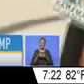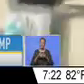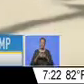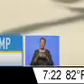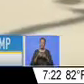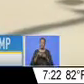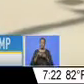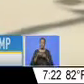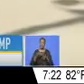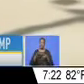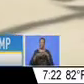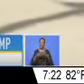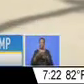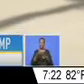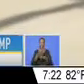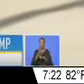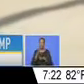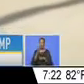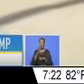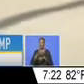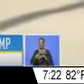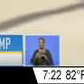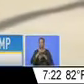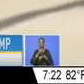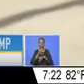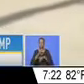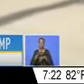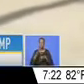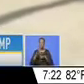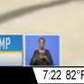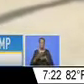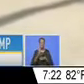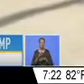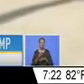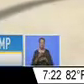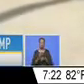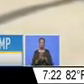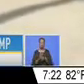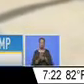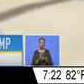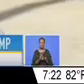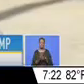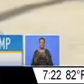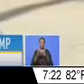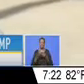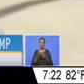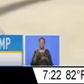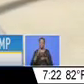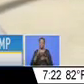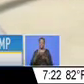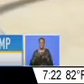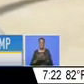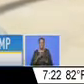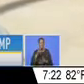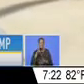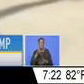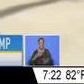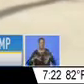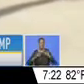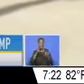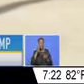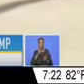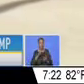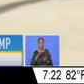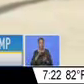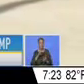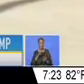playoffs undefeated. Well, the mental, well, these young girls, you know, how the females go, a lot